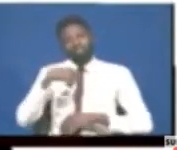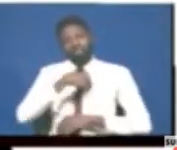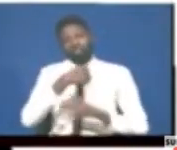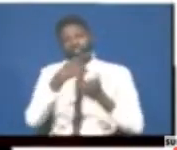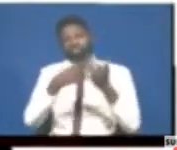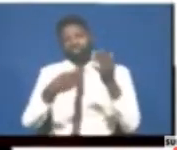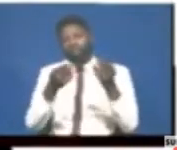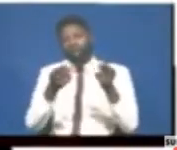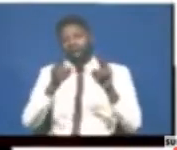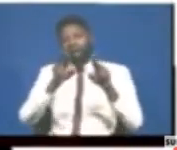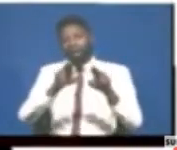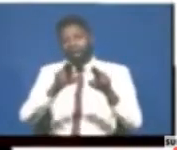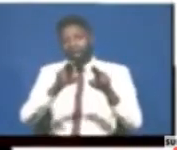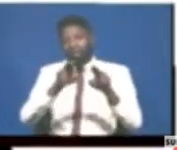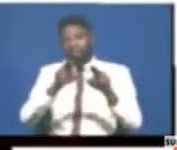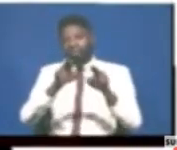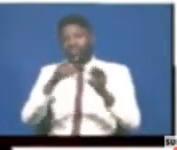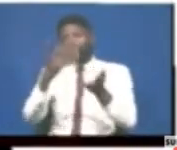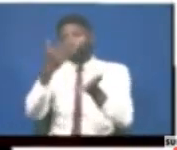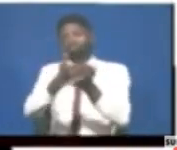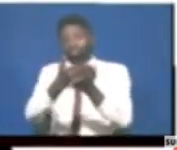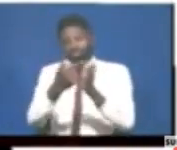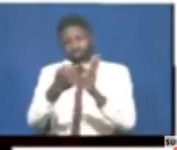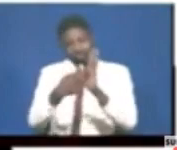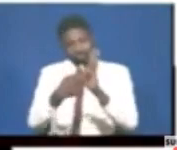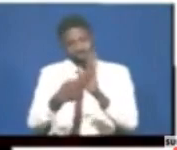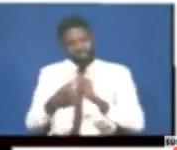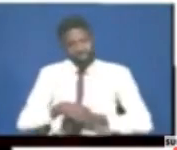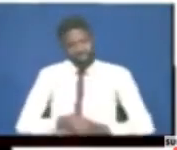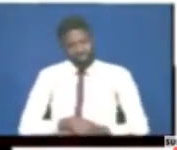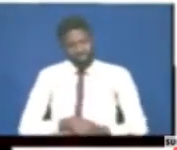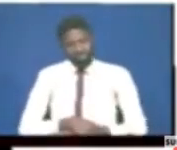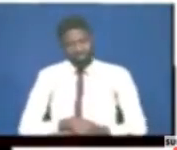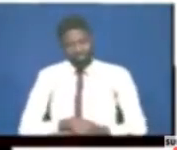for this to have stopped? My lady, those are all I have.